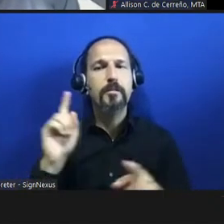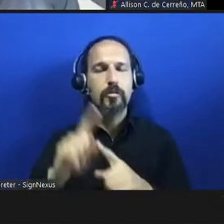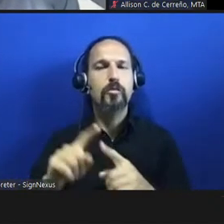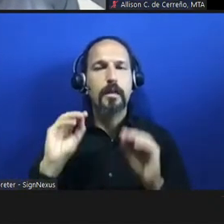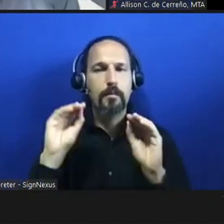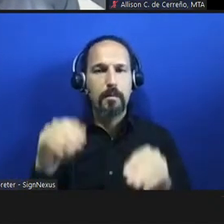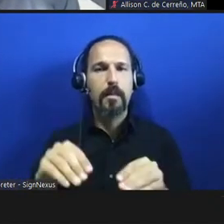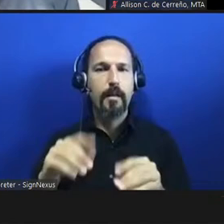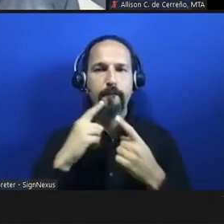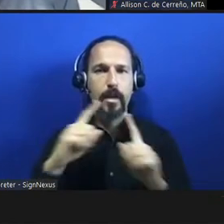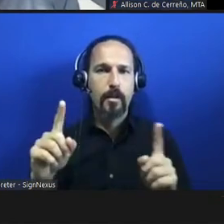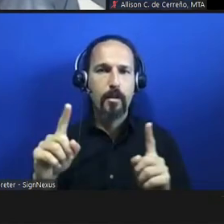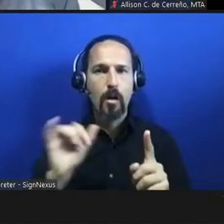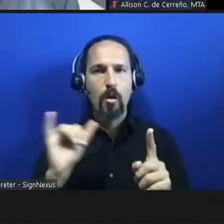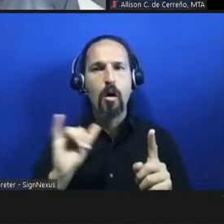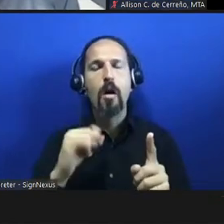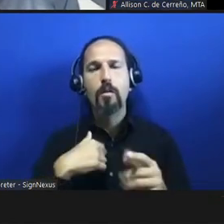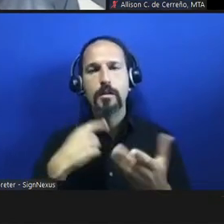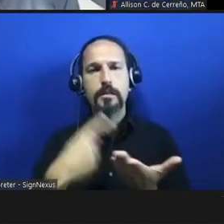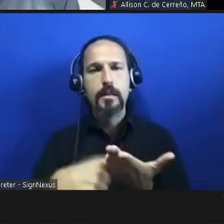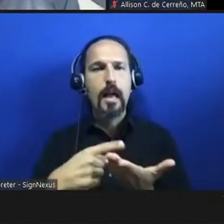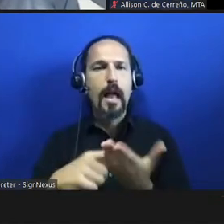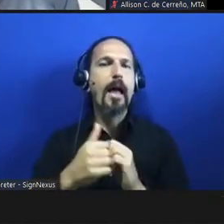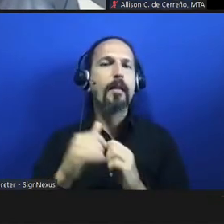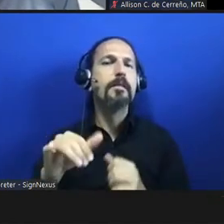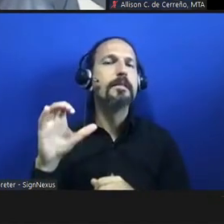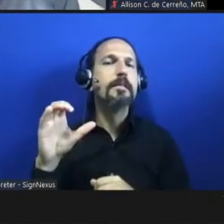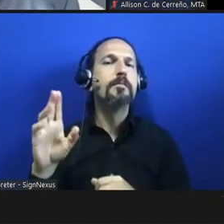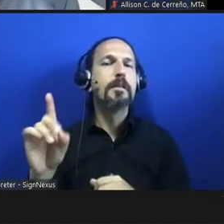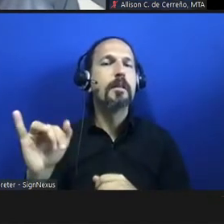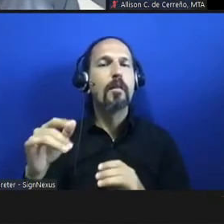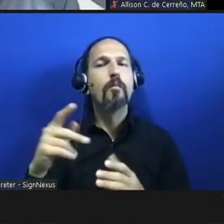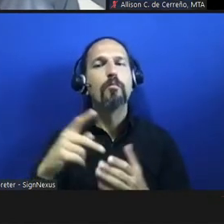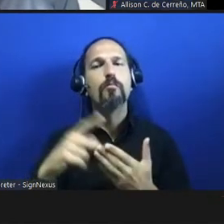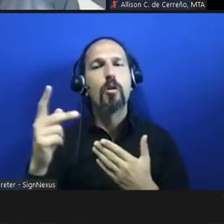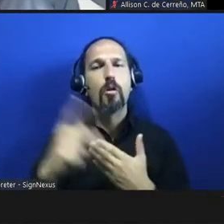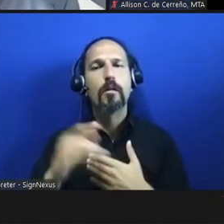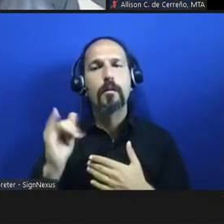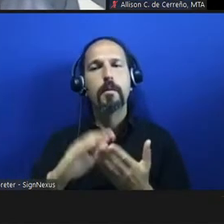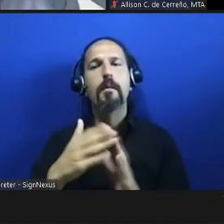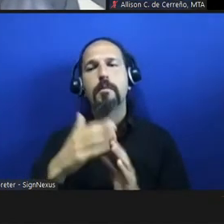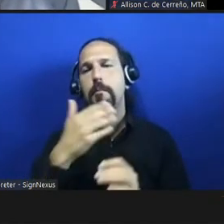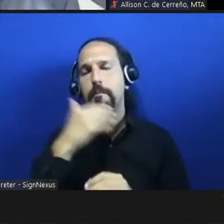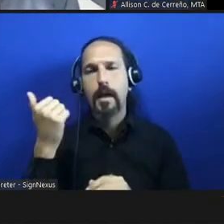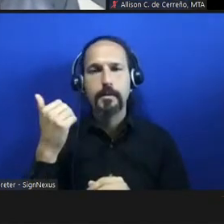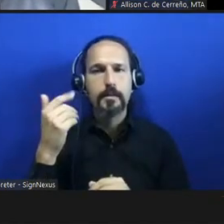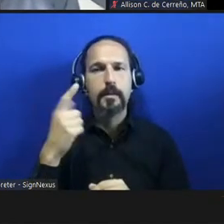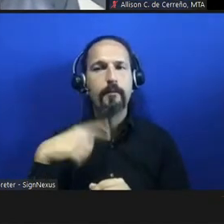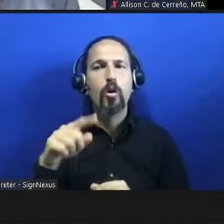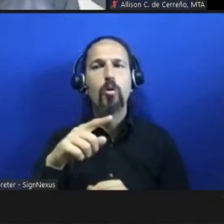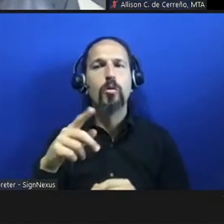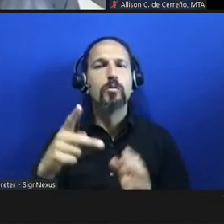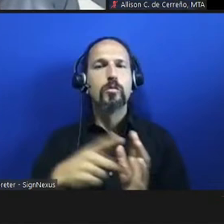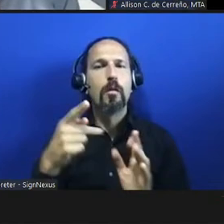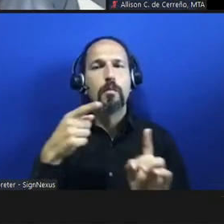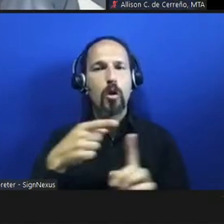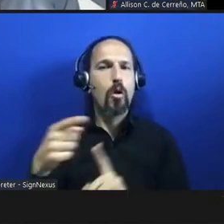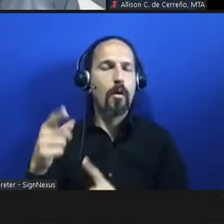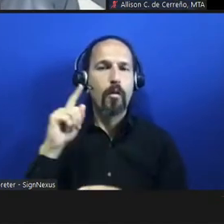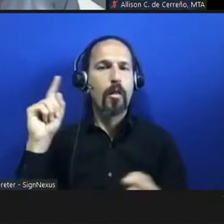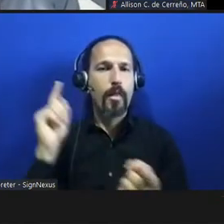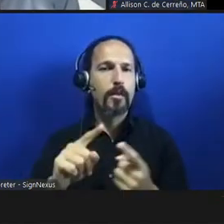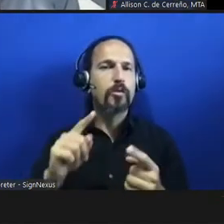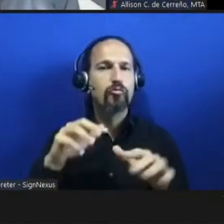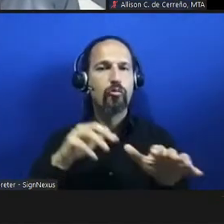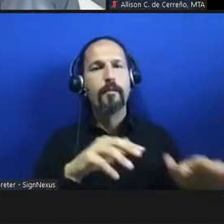it effectively I also want to talk about how to make the CBD tolling program the best it can be to meet the Dual goals of reducing traffic and